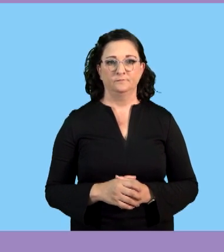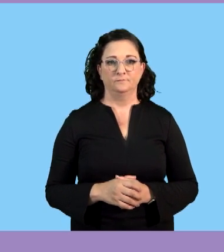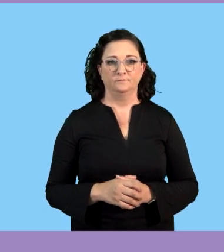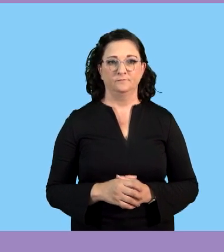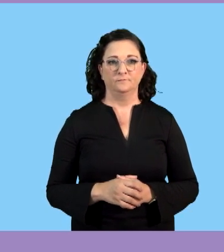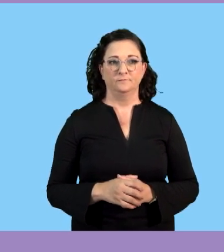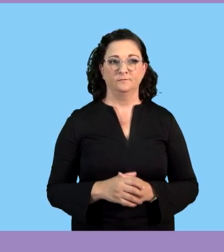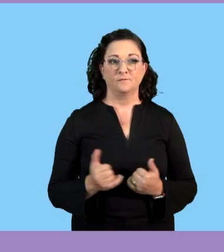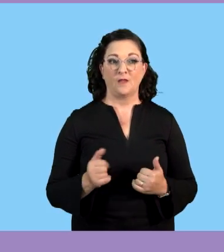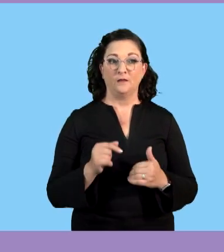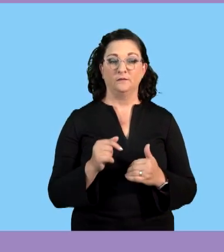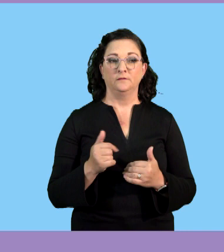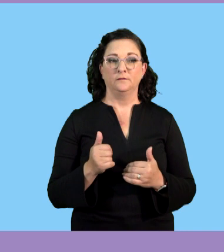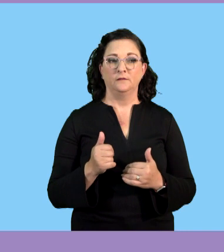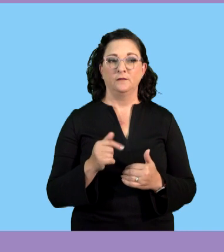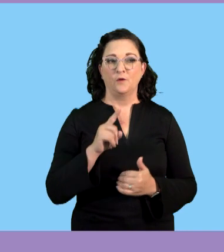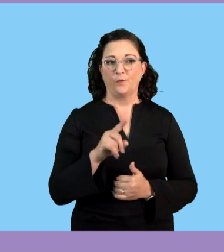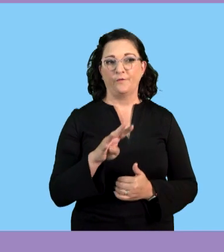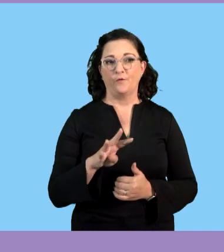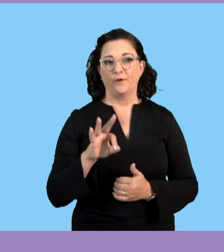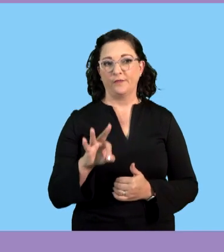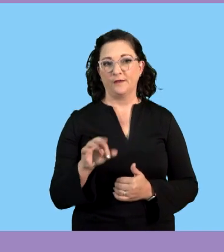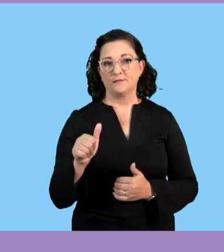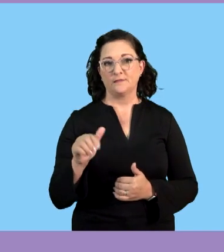All reality, we're just dividing